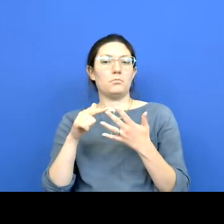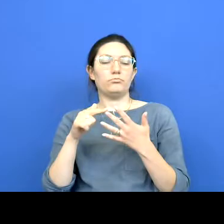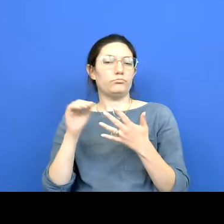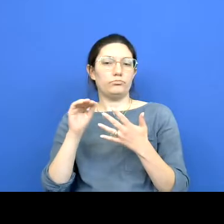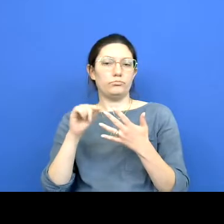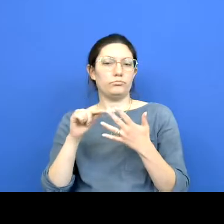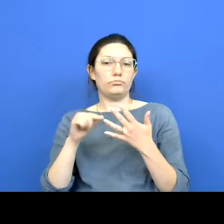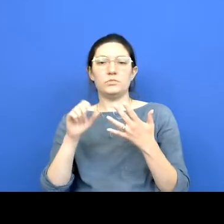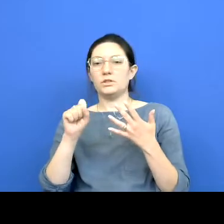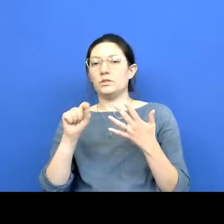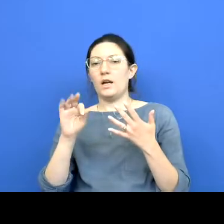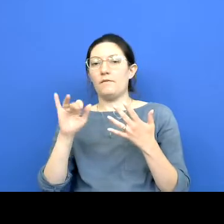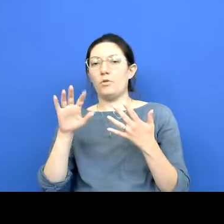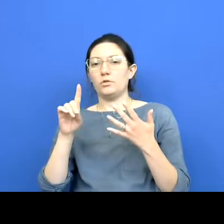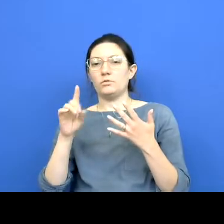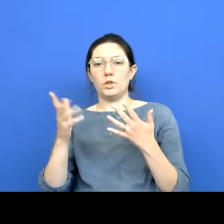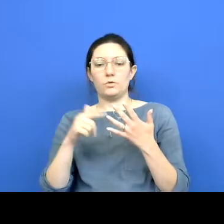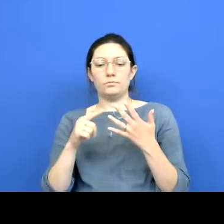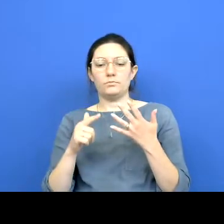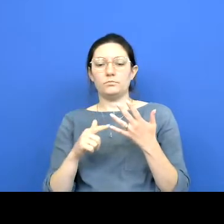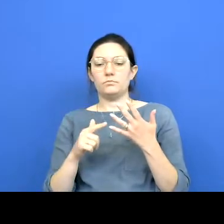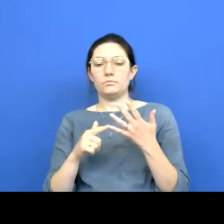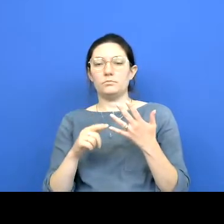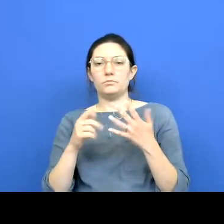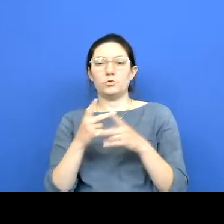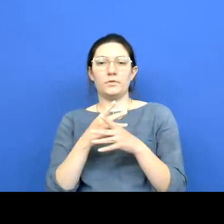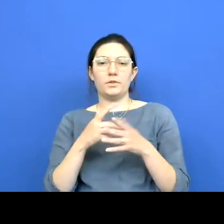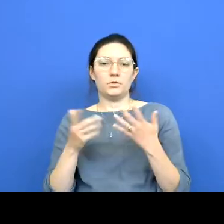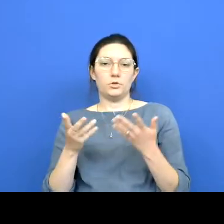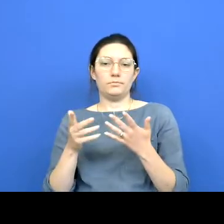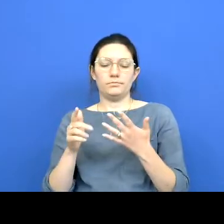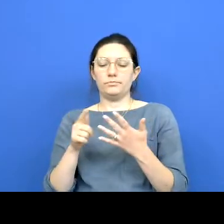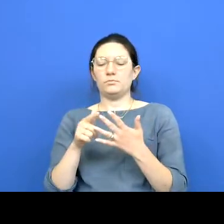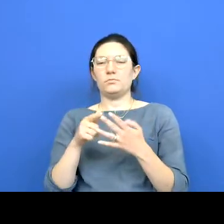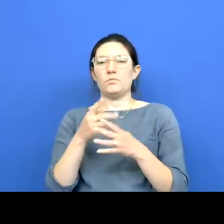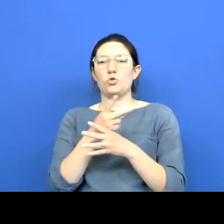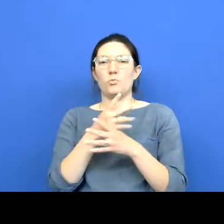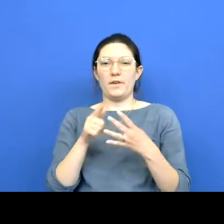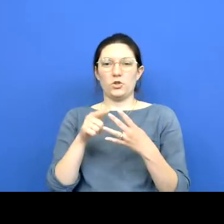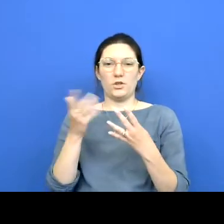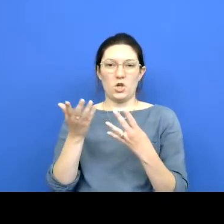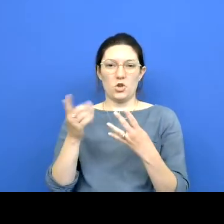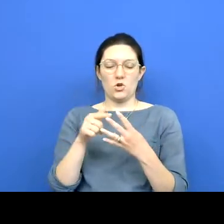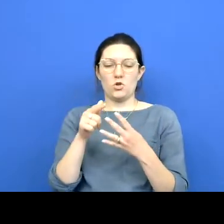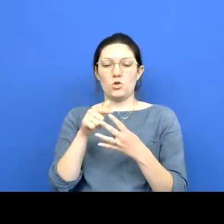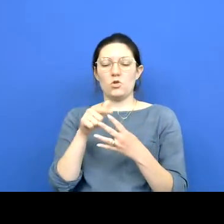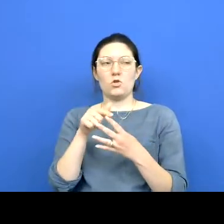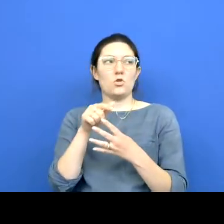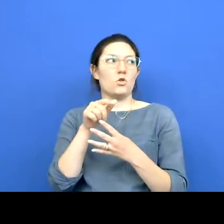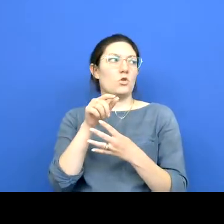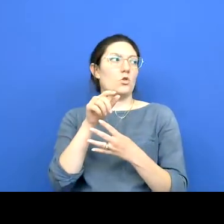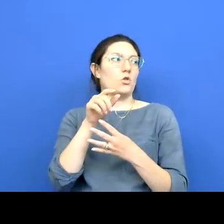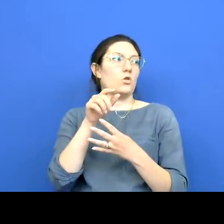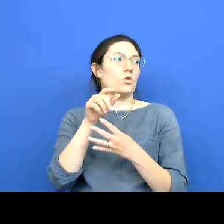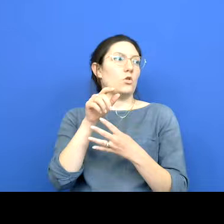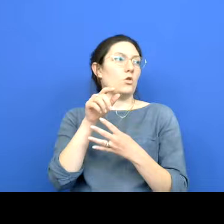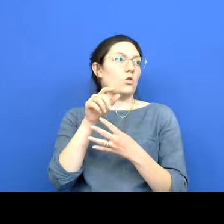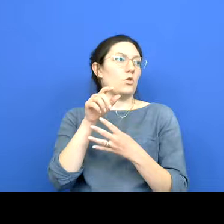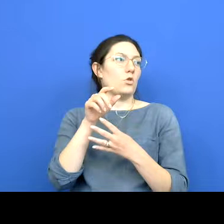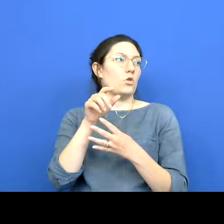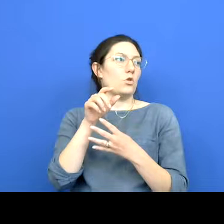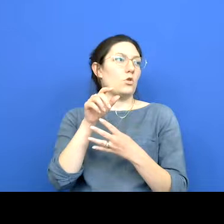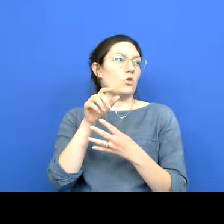Councilmember Stafford, Here. Supervisor Schultz. Here. I'm going to increase the volume for the computer because it's a little